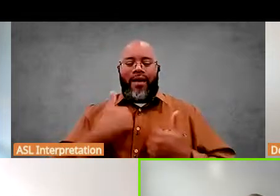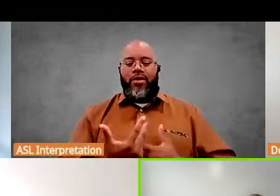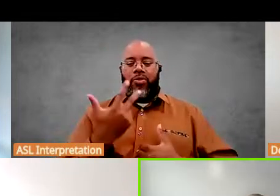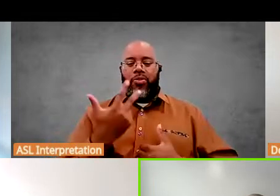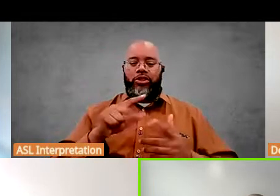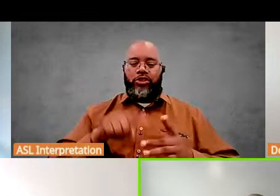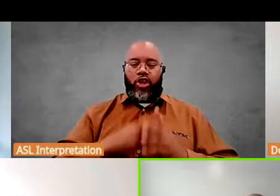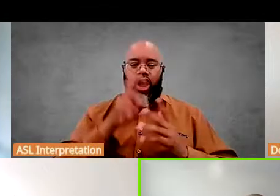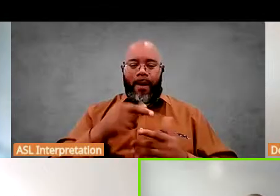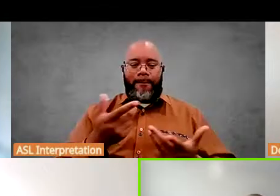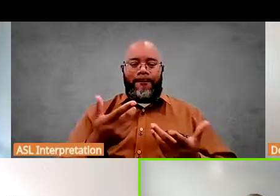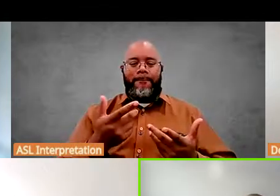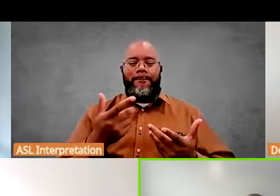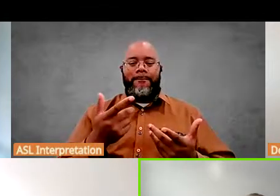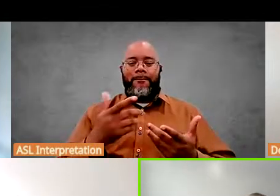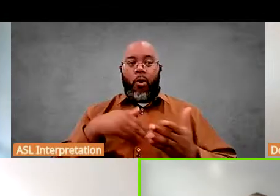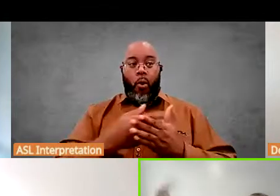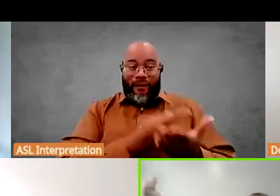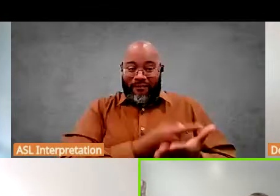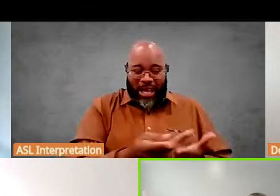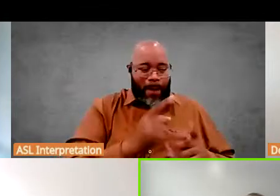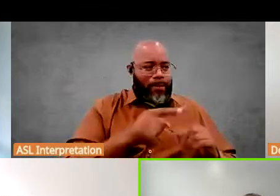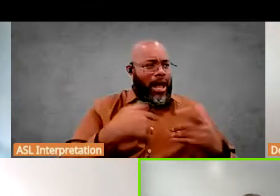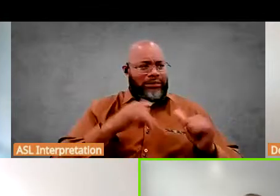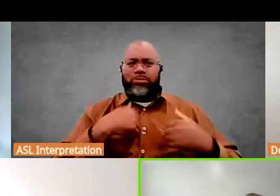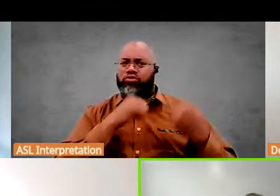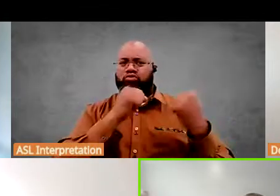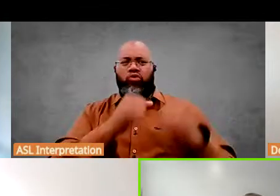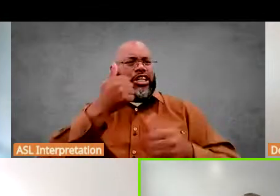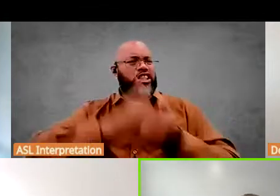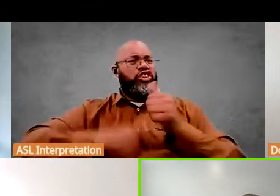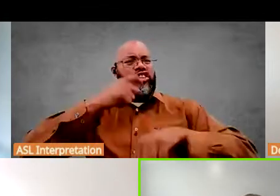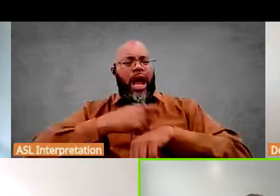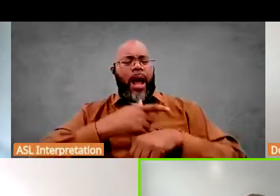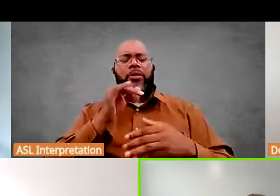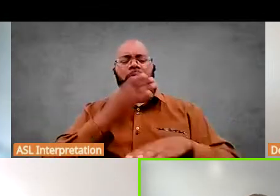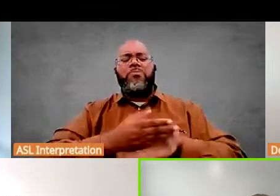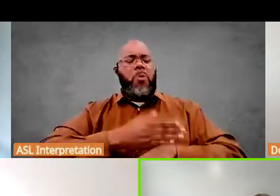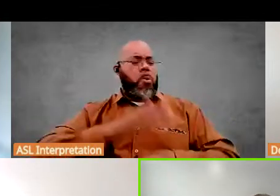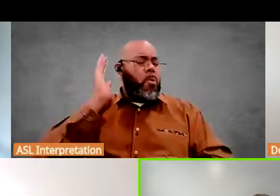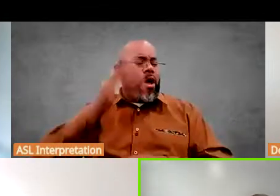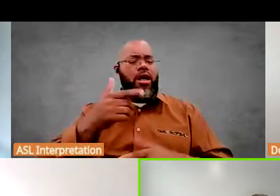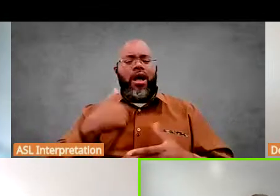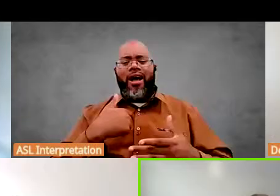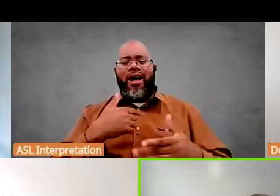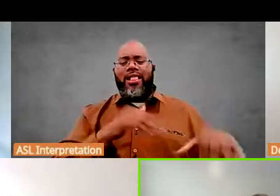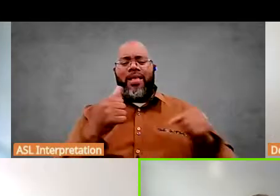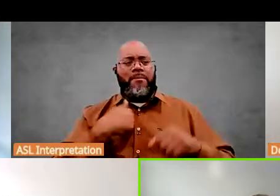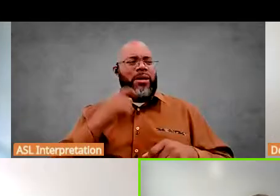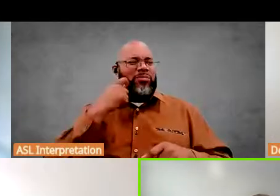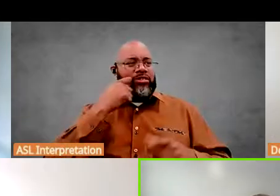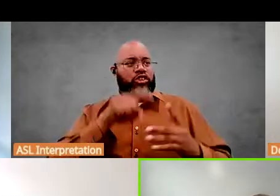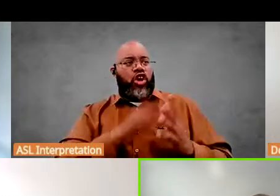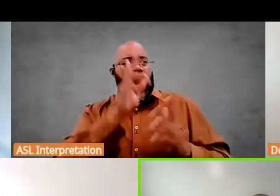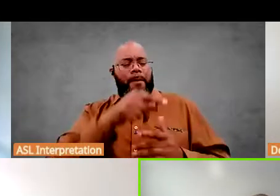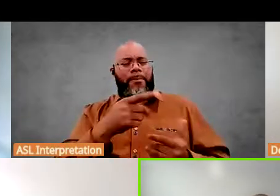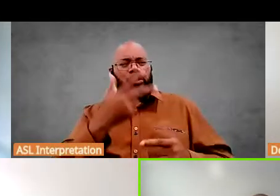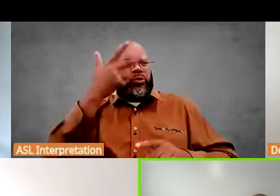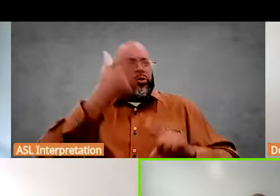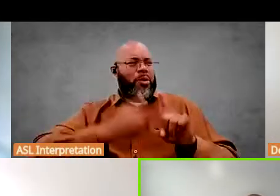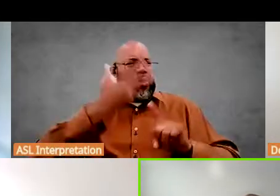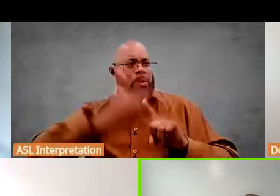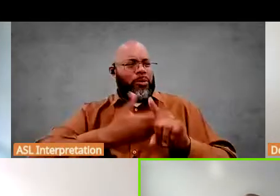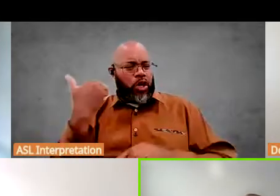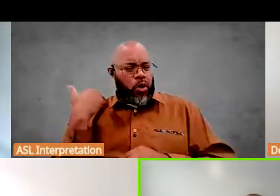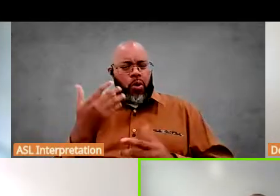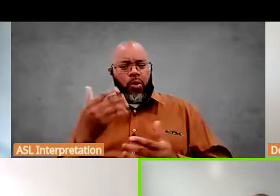my belt. They've all failed, but I've just come out stronger each time. So it gets better. I literally left my previous startup like 2, 3 months ago, and I